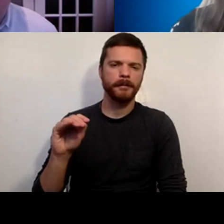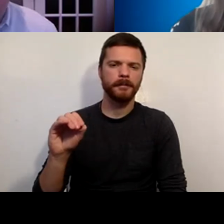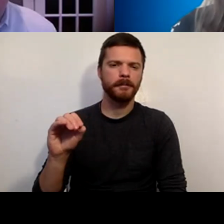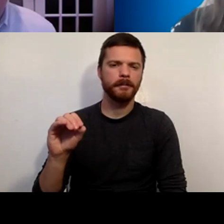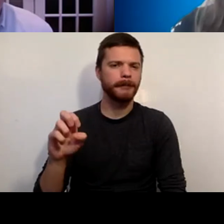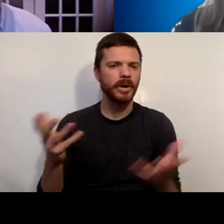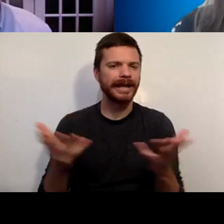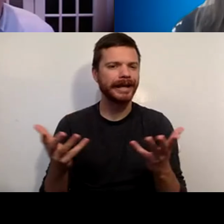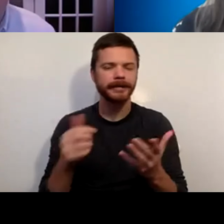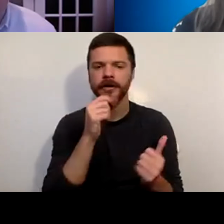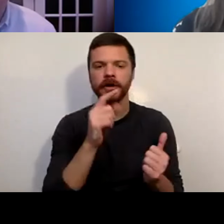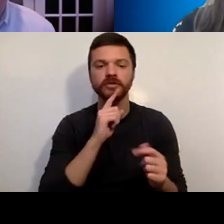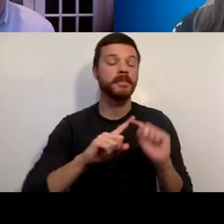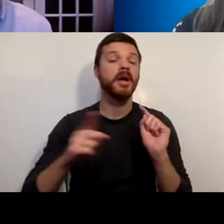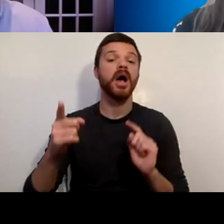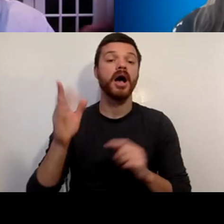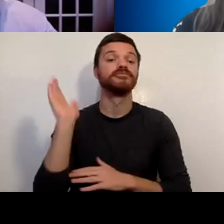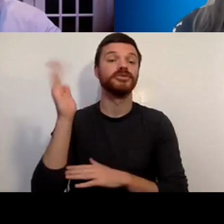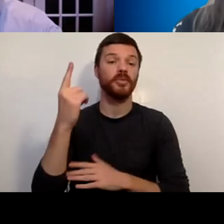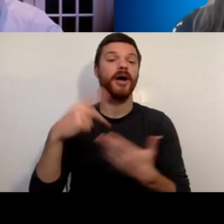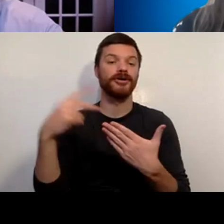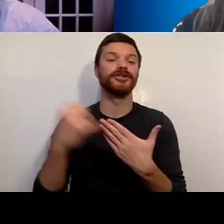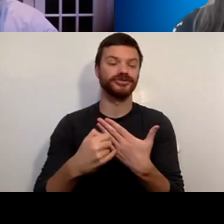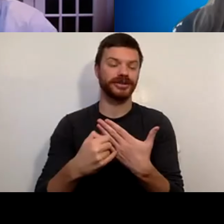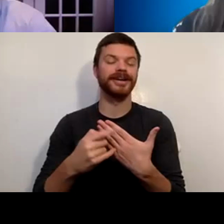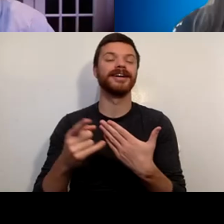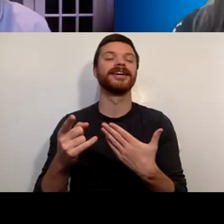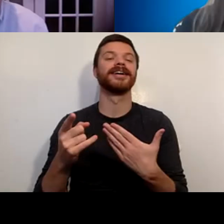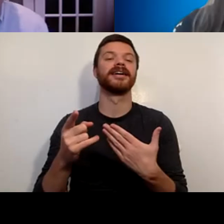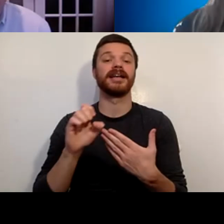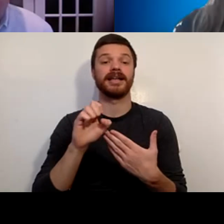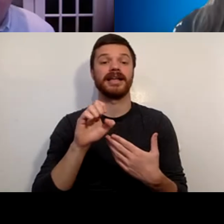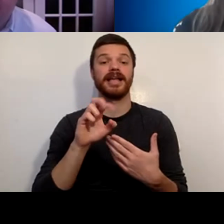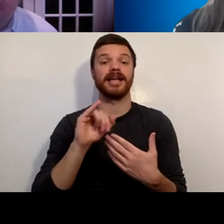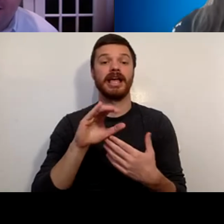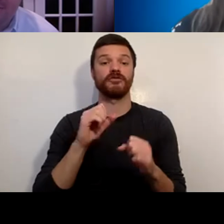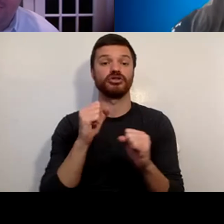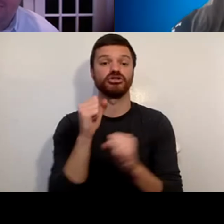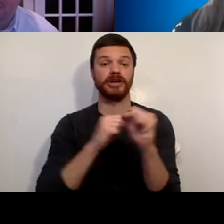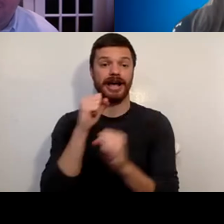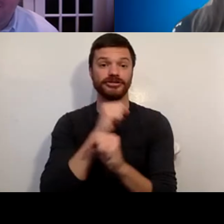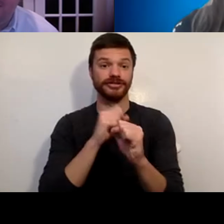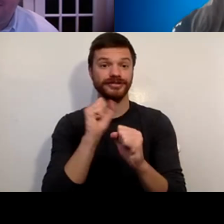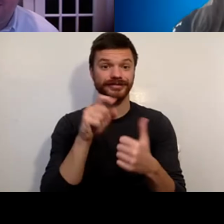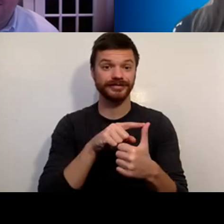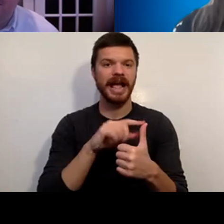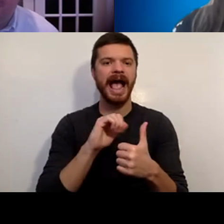she was presenting a project where she's looking at ERIC strategies, but then also sort of how do they connect to Susan